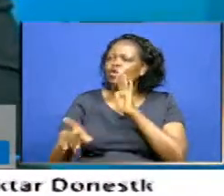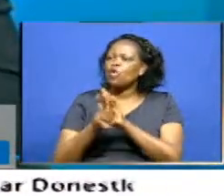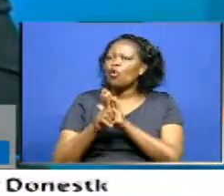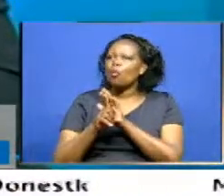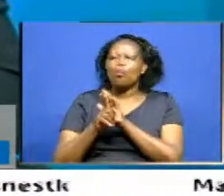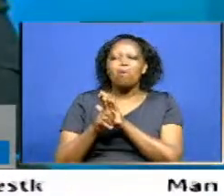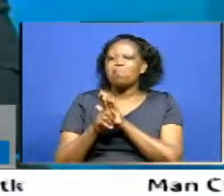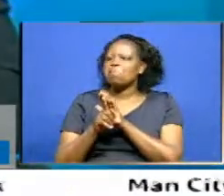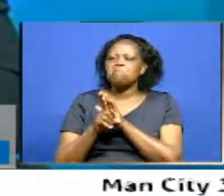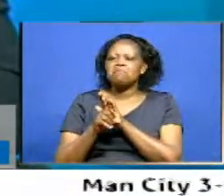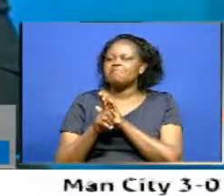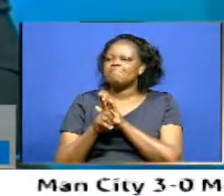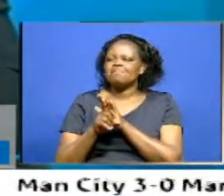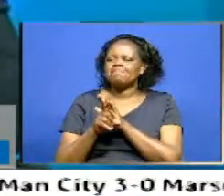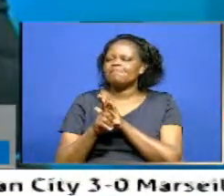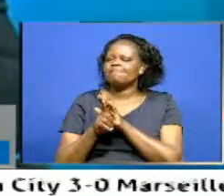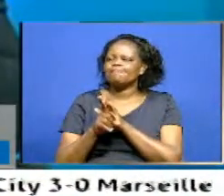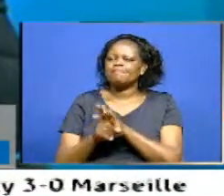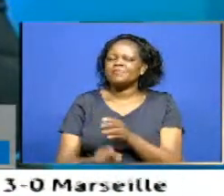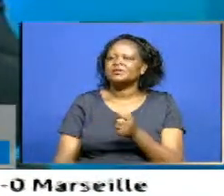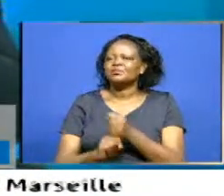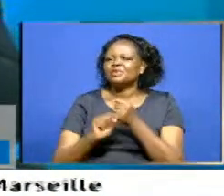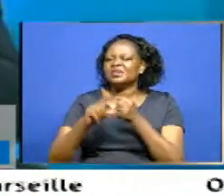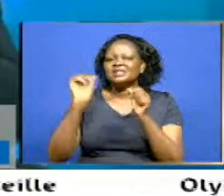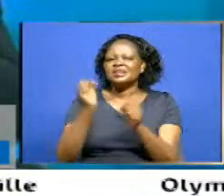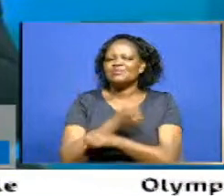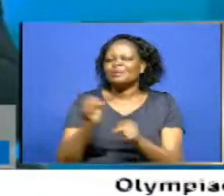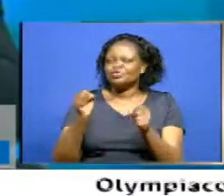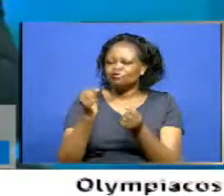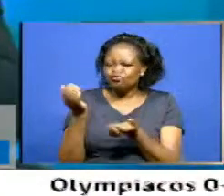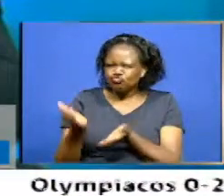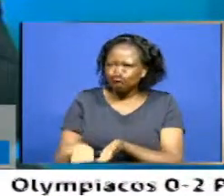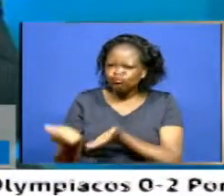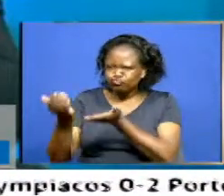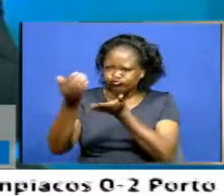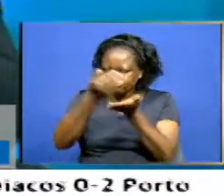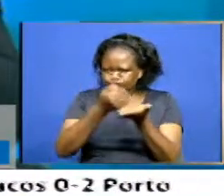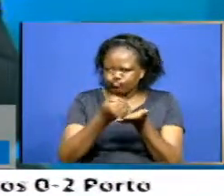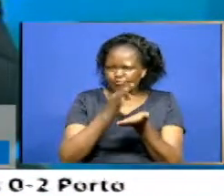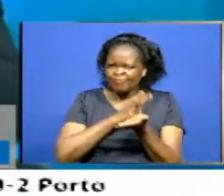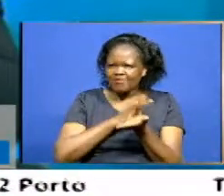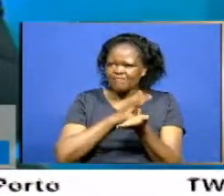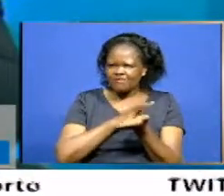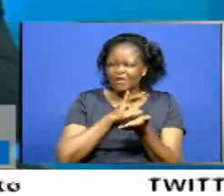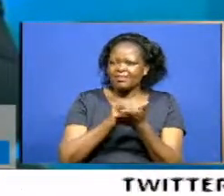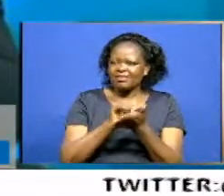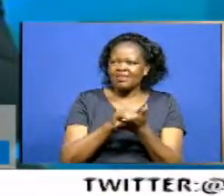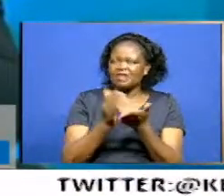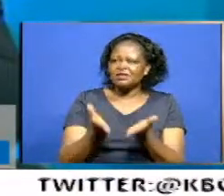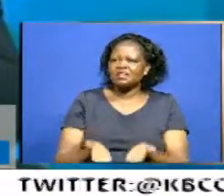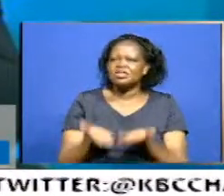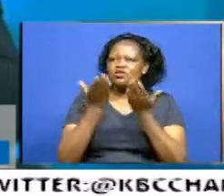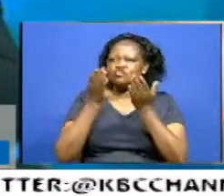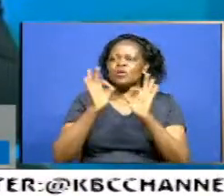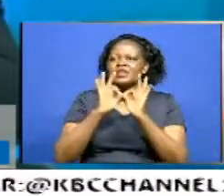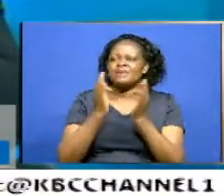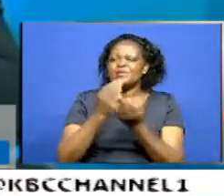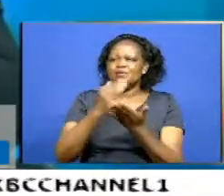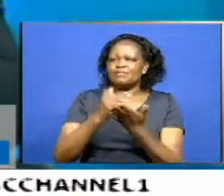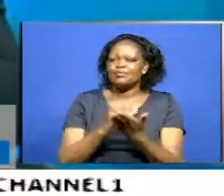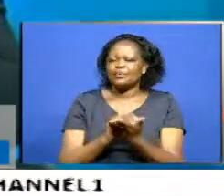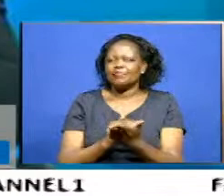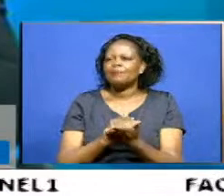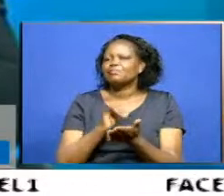it's very, very impossible to consolidate the gains that the Inua Jamii program has been able